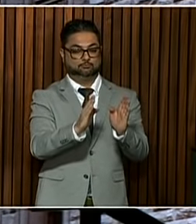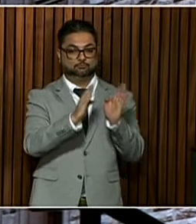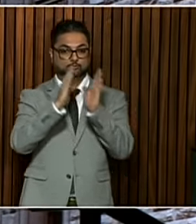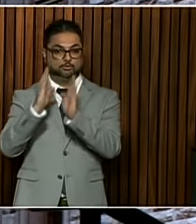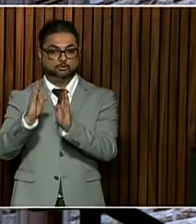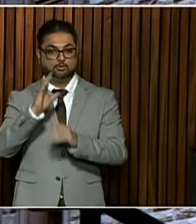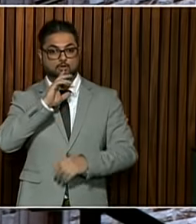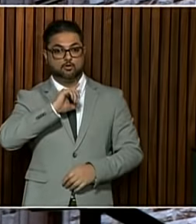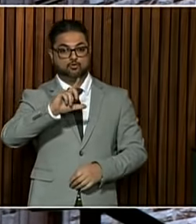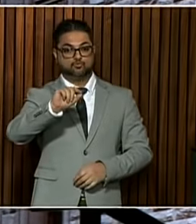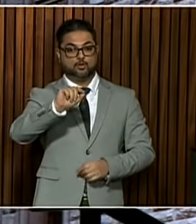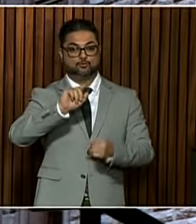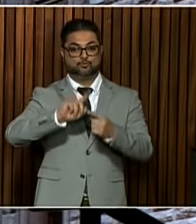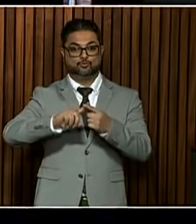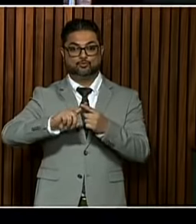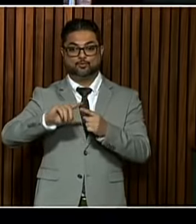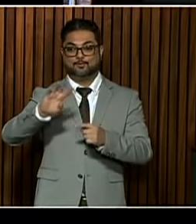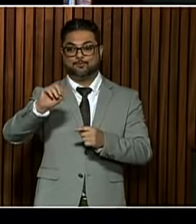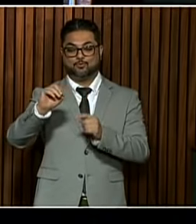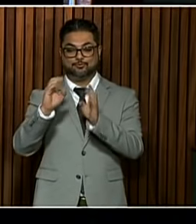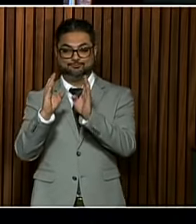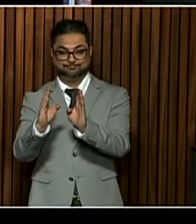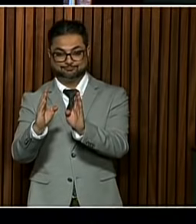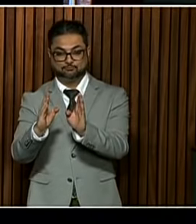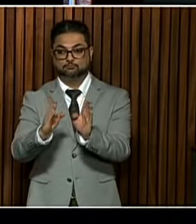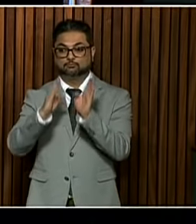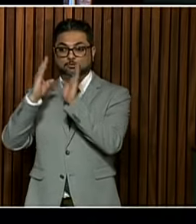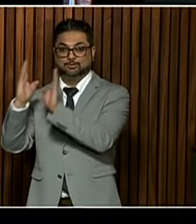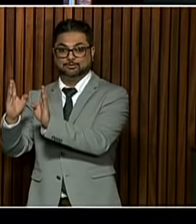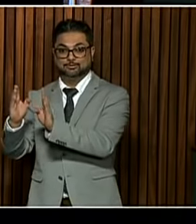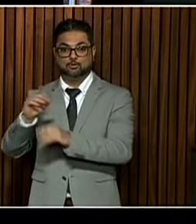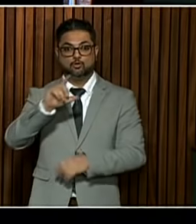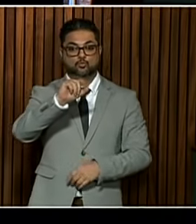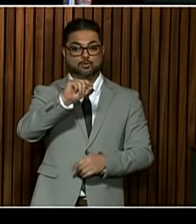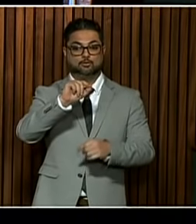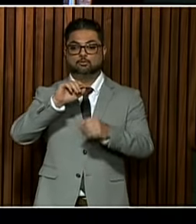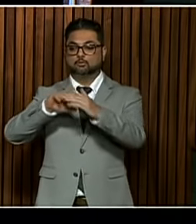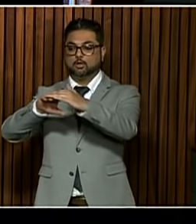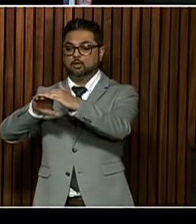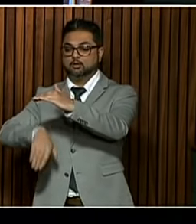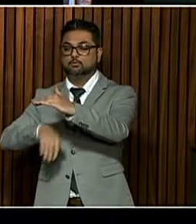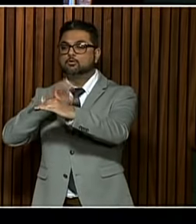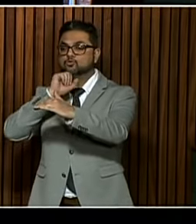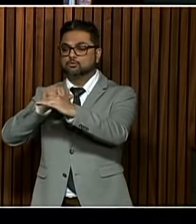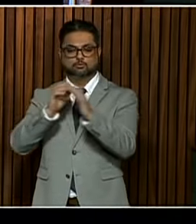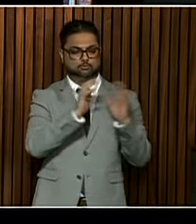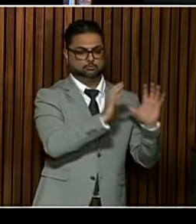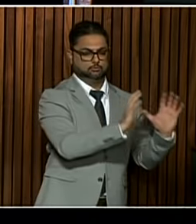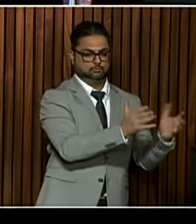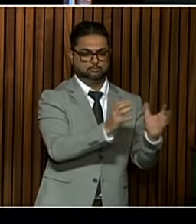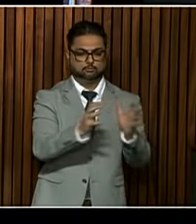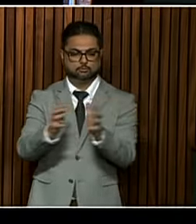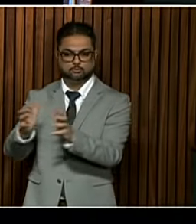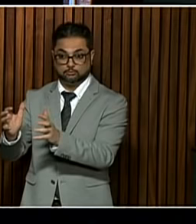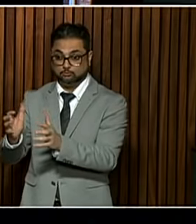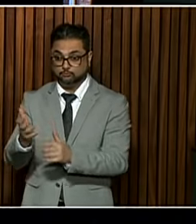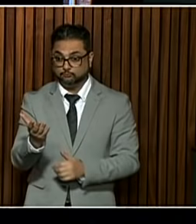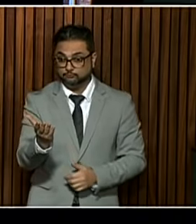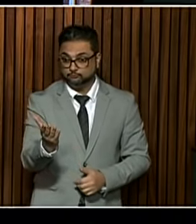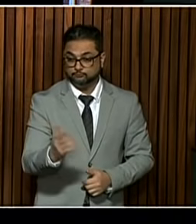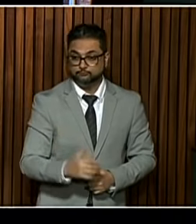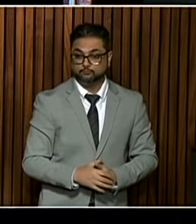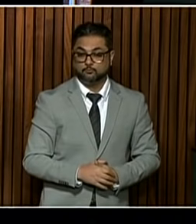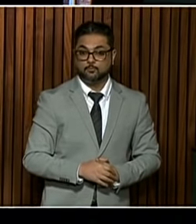small number. Follow up? Sorry, what I'm asking is, will Ontario